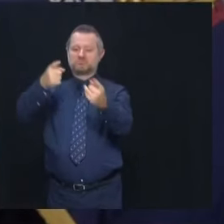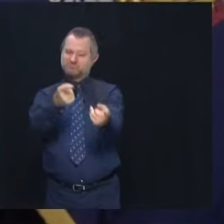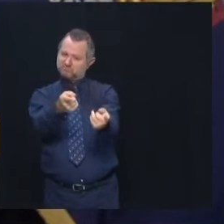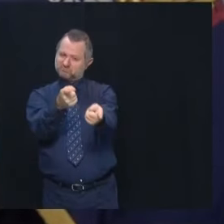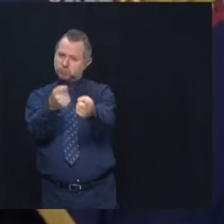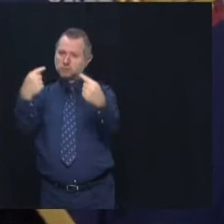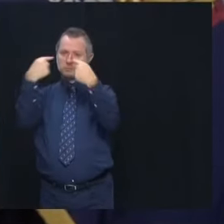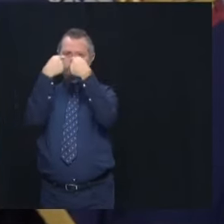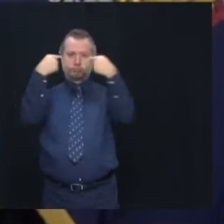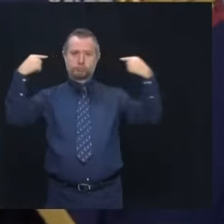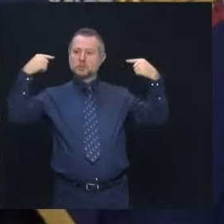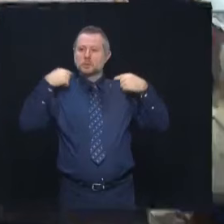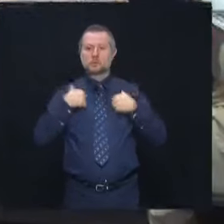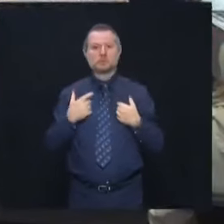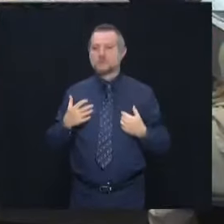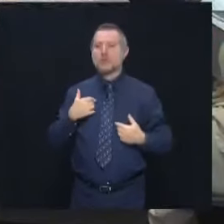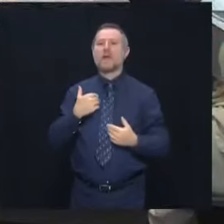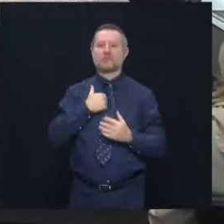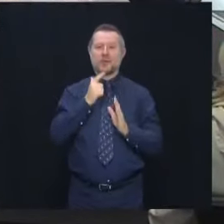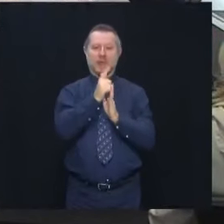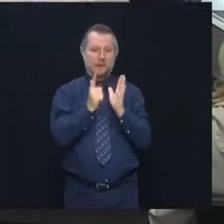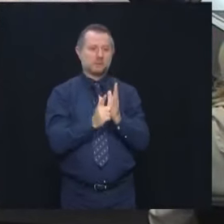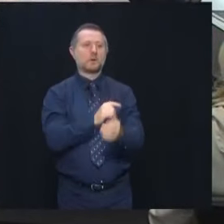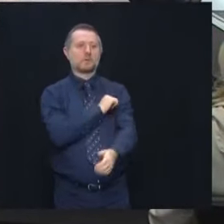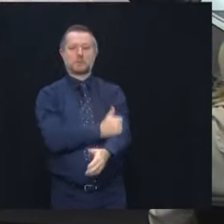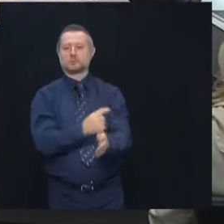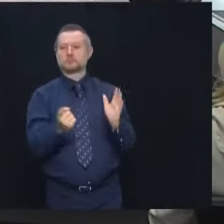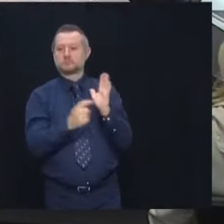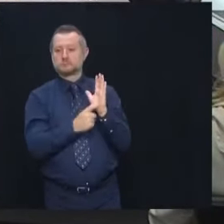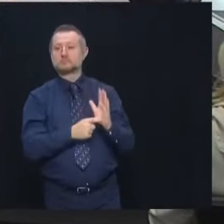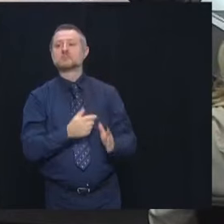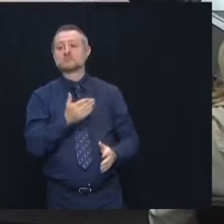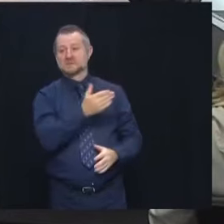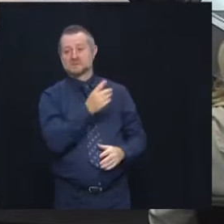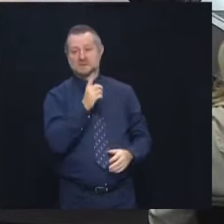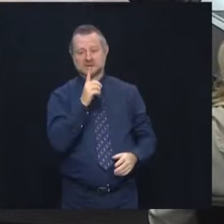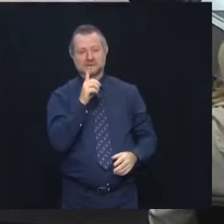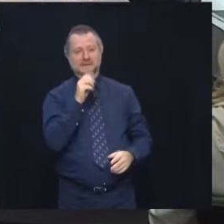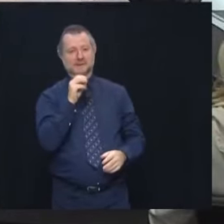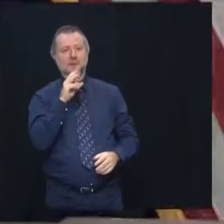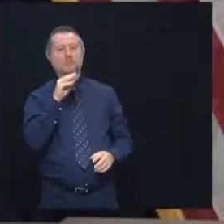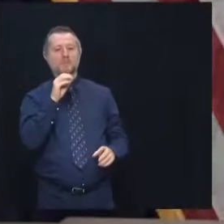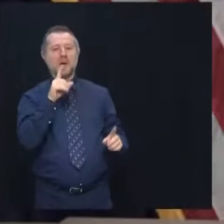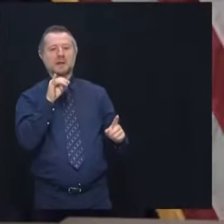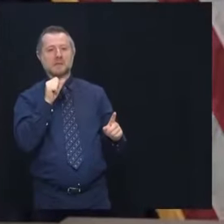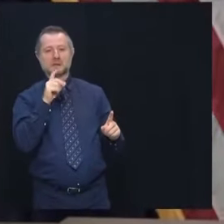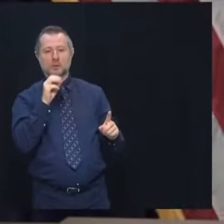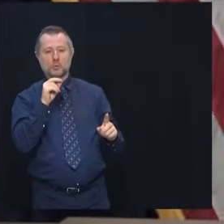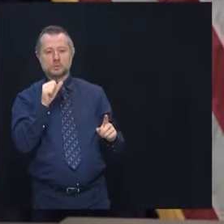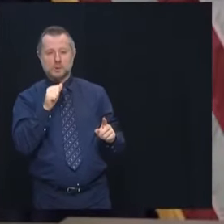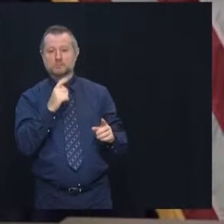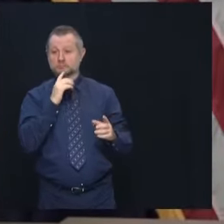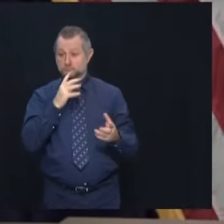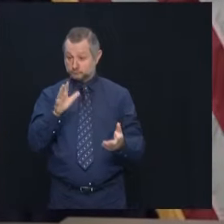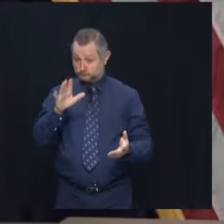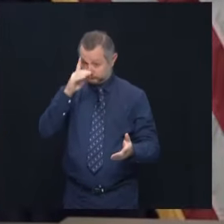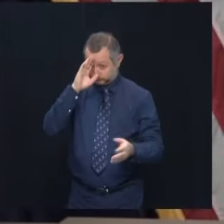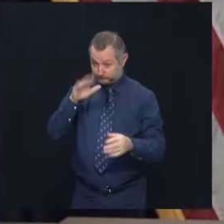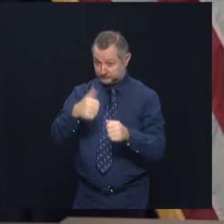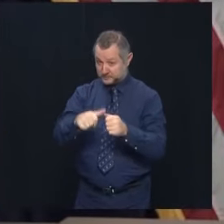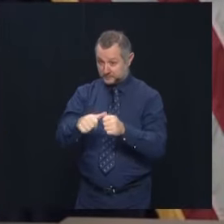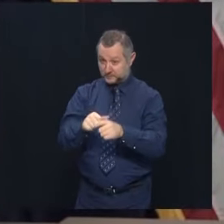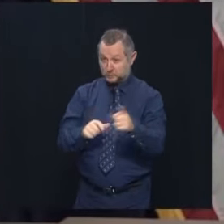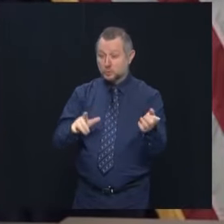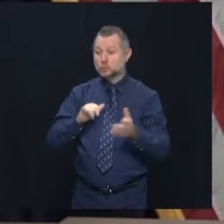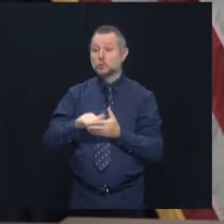Yes, we believe we have the legal authority. Did you want to say something? No, I would just say, Luis, you have to remember back. So when we did New York on pause back